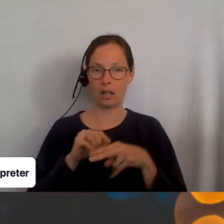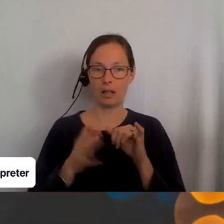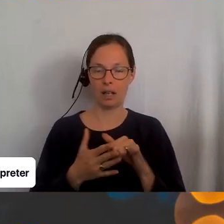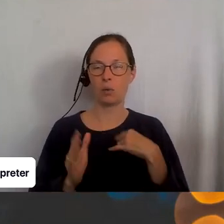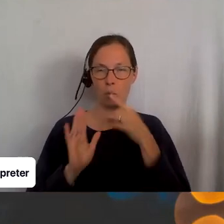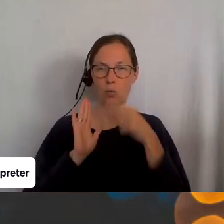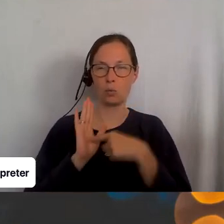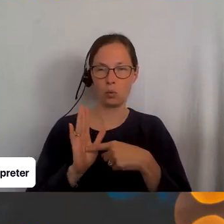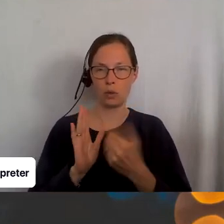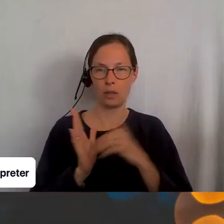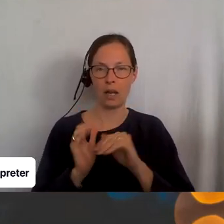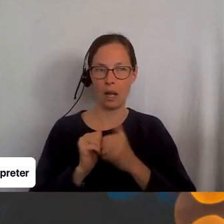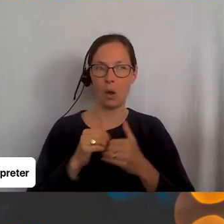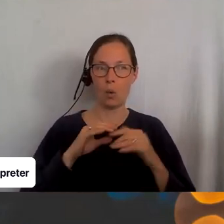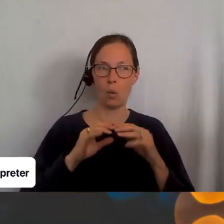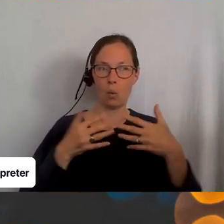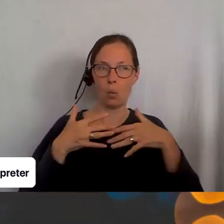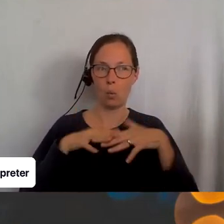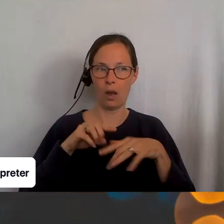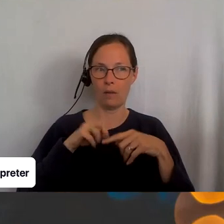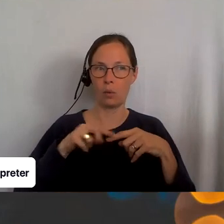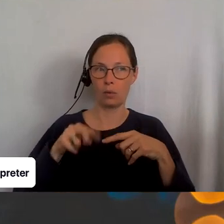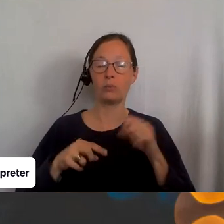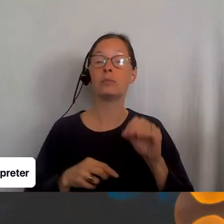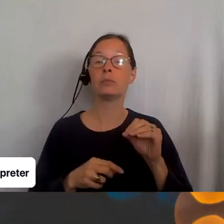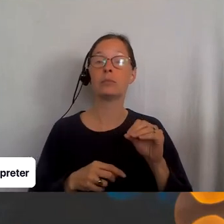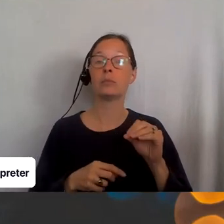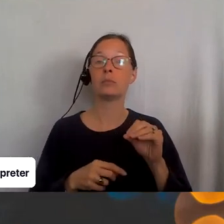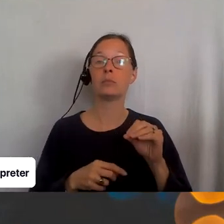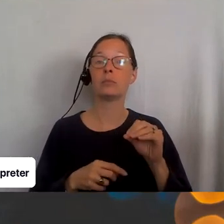you how to, again, how to weave that in. So you thread the needle,